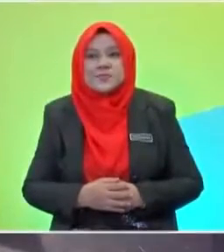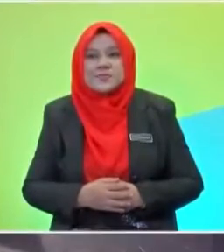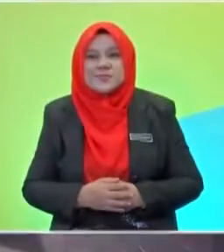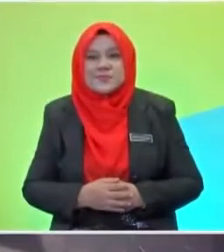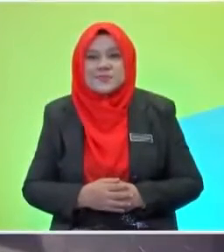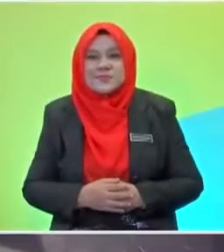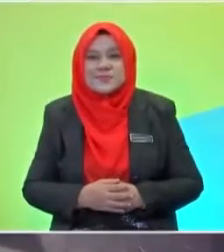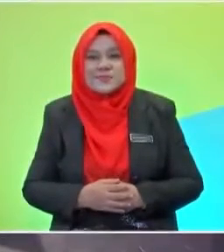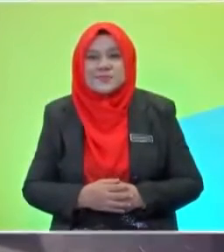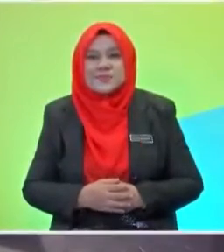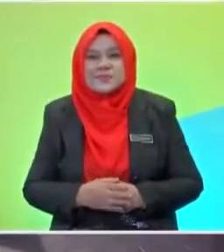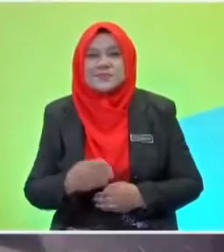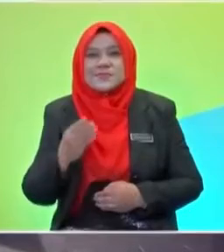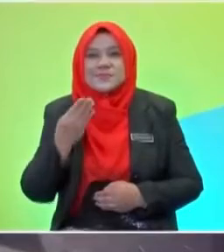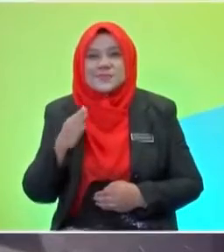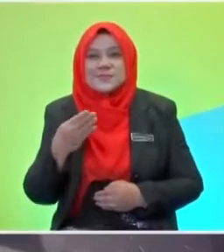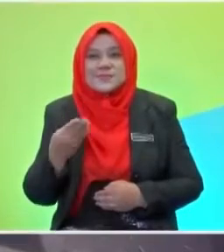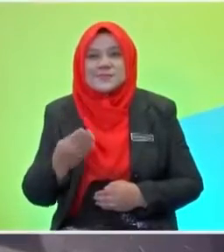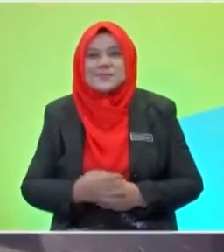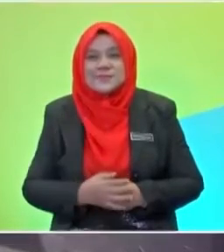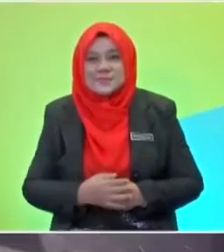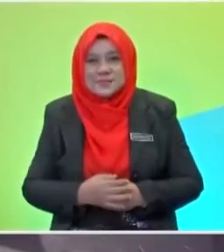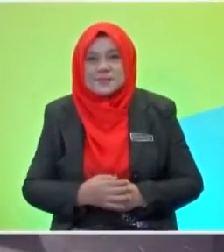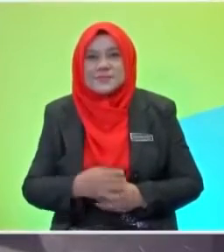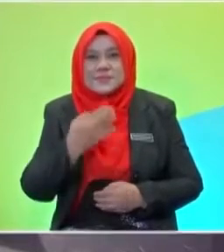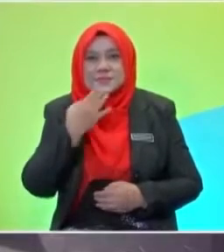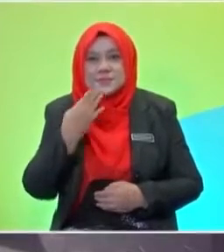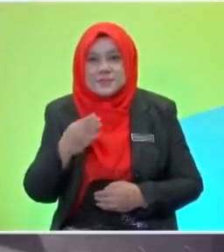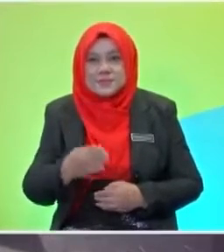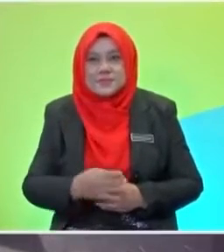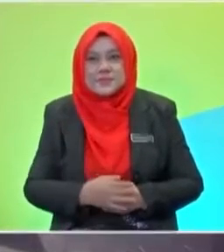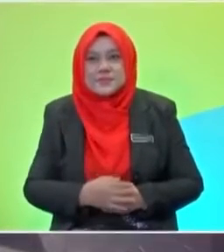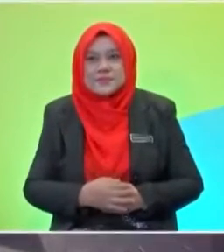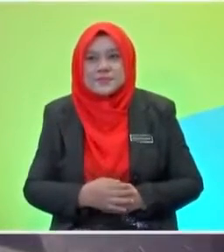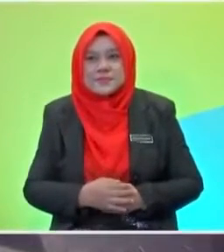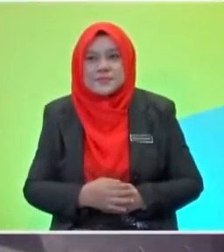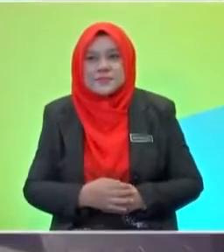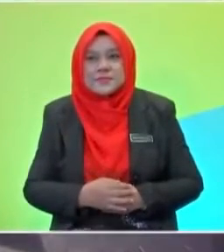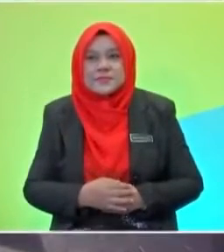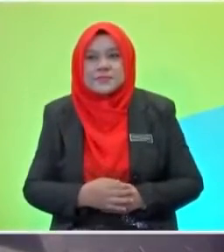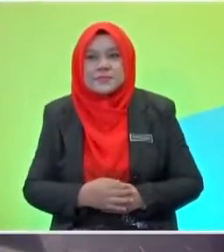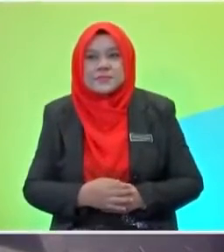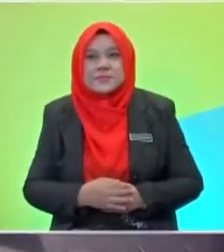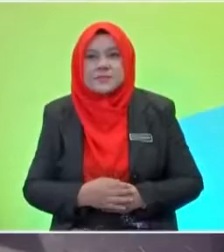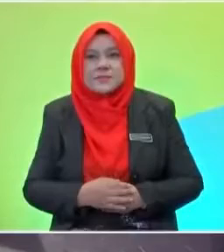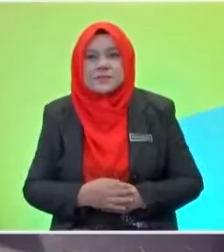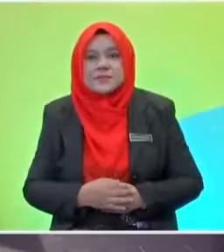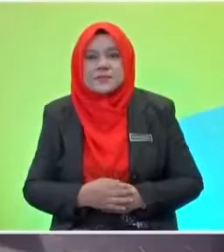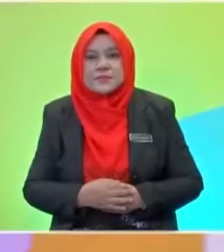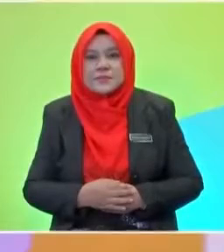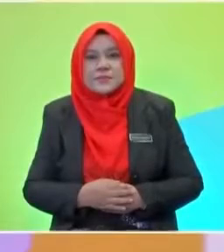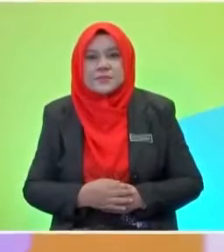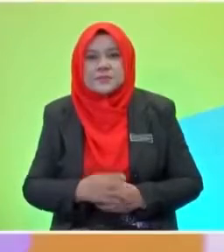Is it okay with you, blue? No, no choice. It's okay, teacher. All right. Okay. Thank you, Charu. Okay, and Charu, your